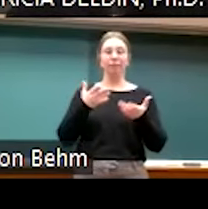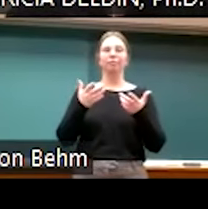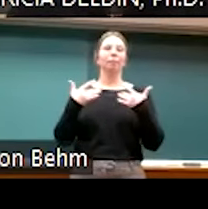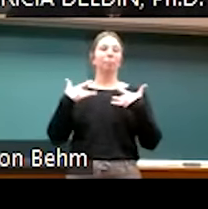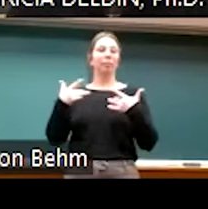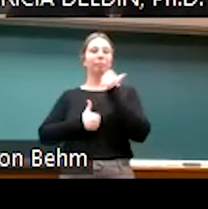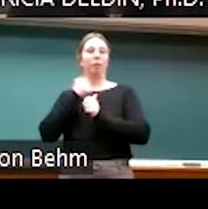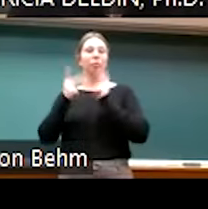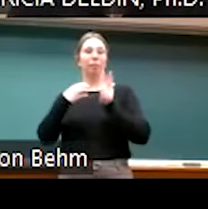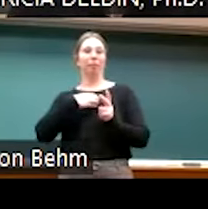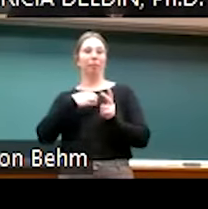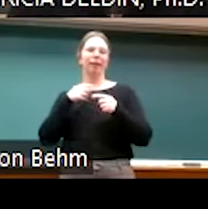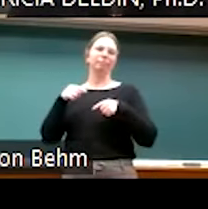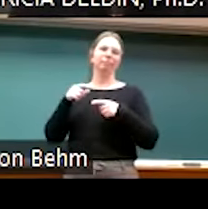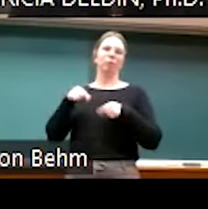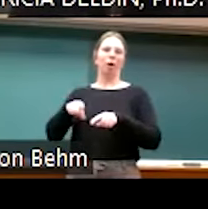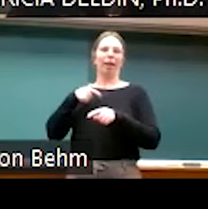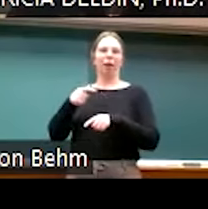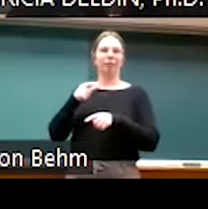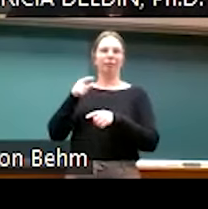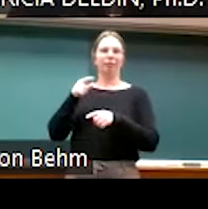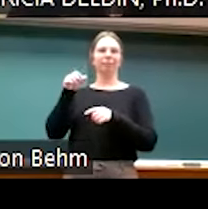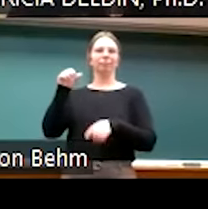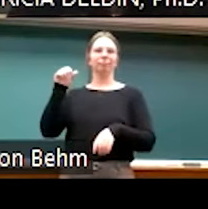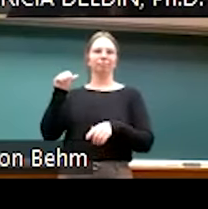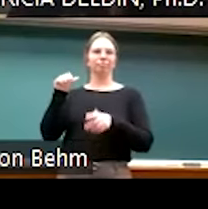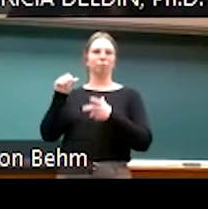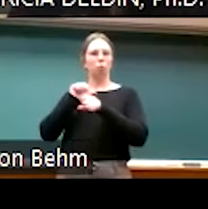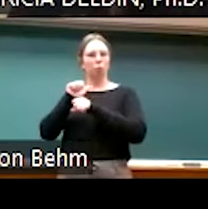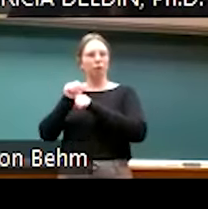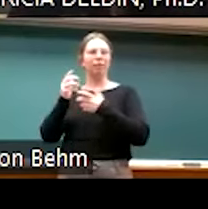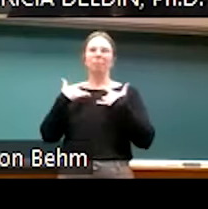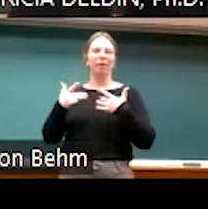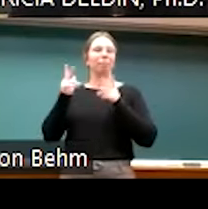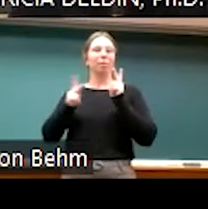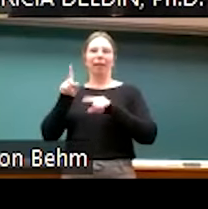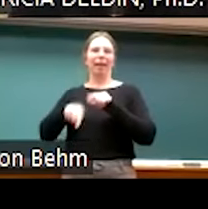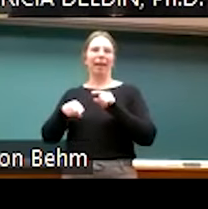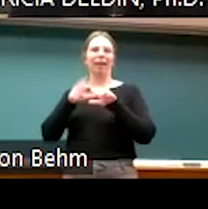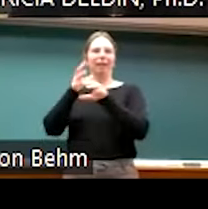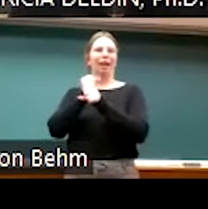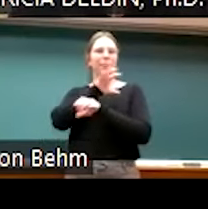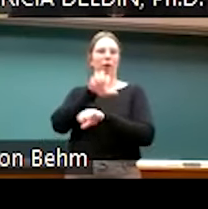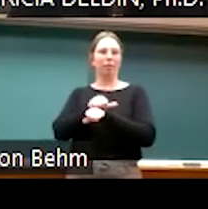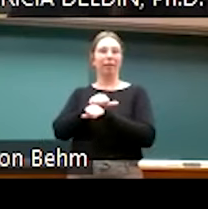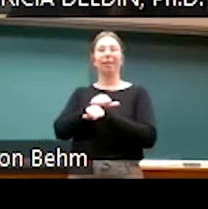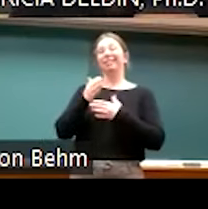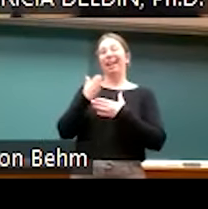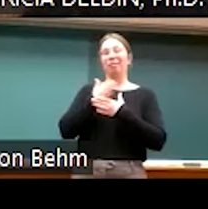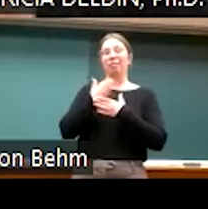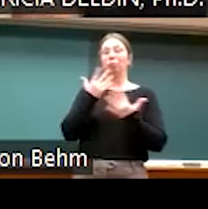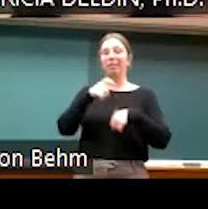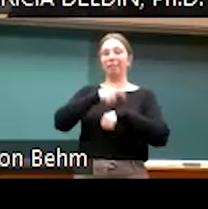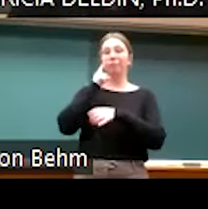as associate or deputy director of the Depression Center is that we can't get people in. Our average wait time is 6 to 3 months. So even